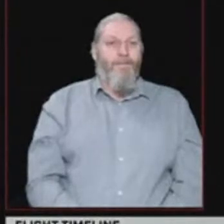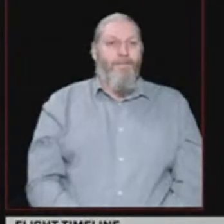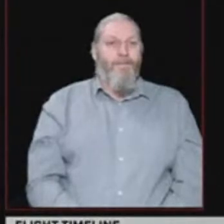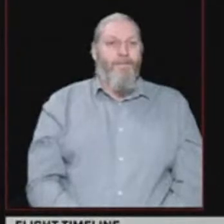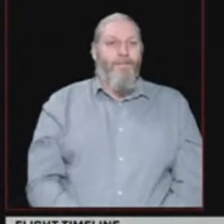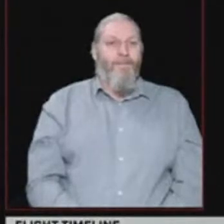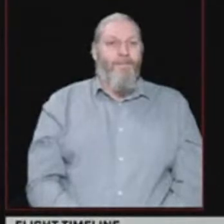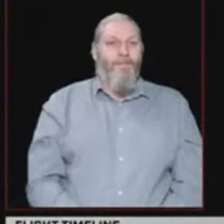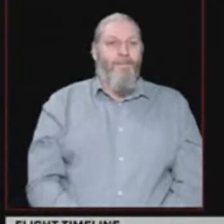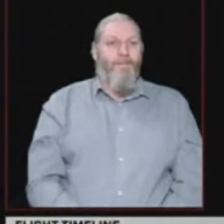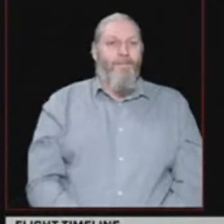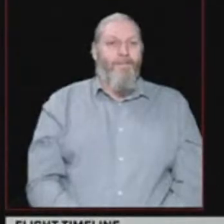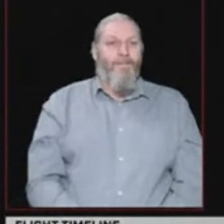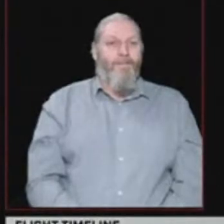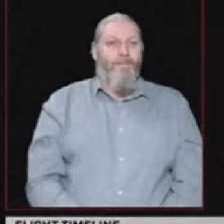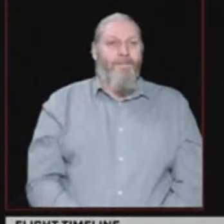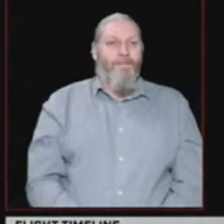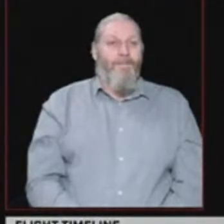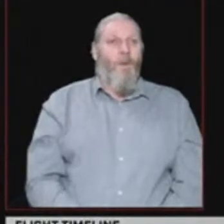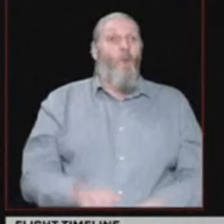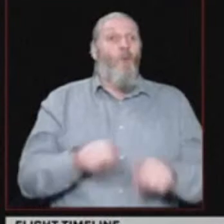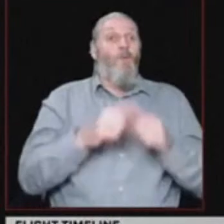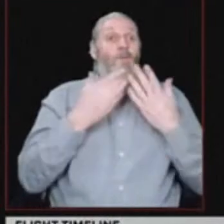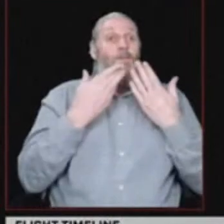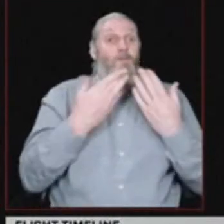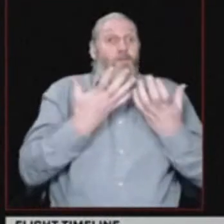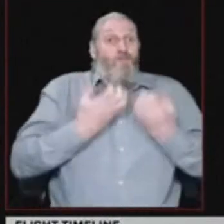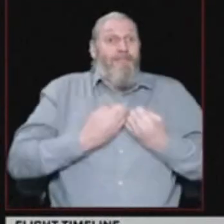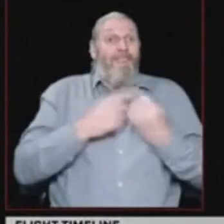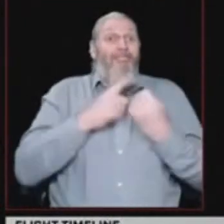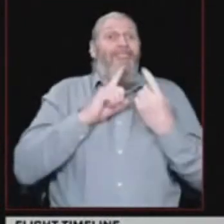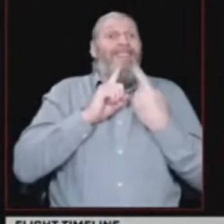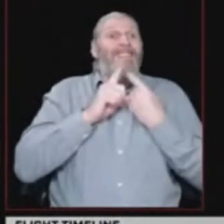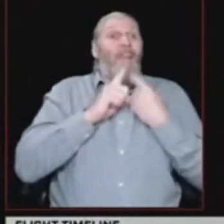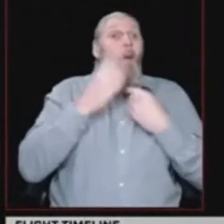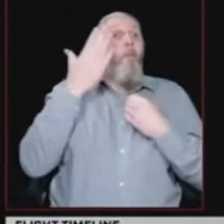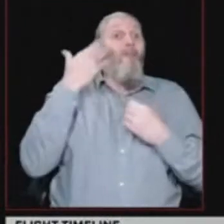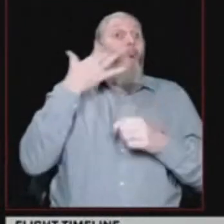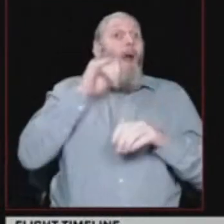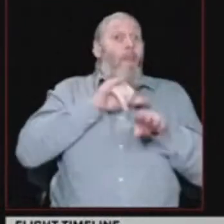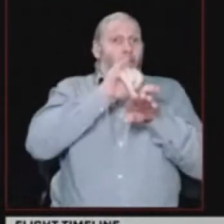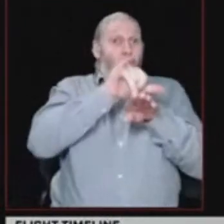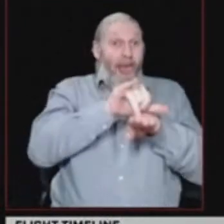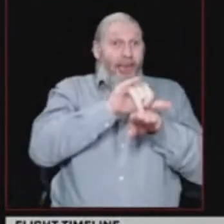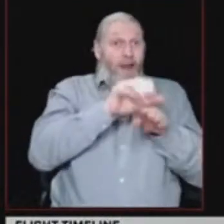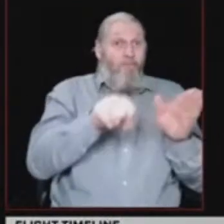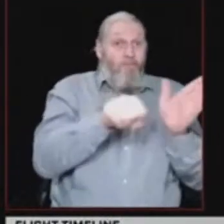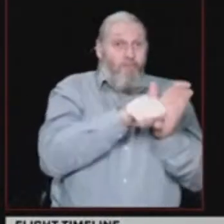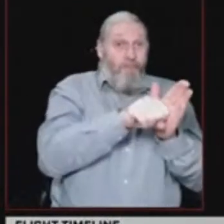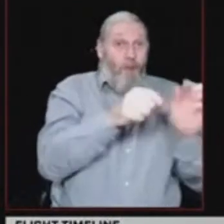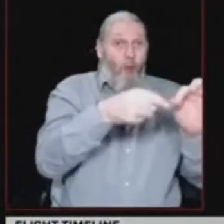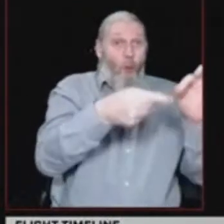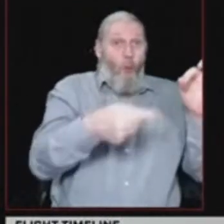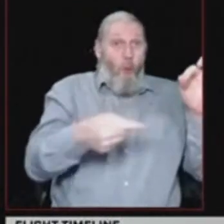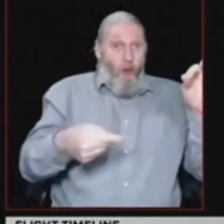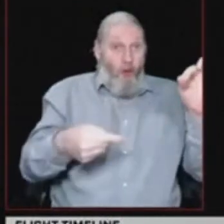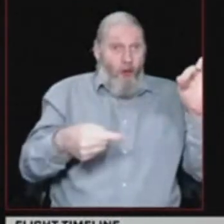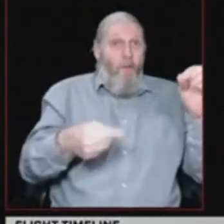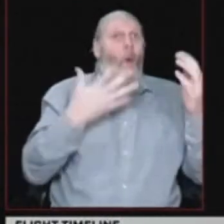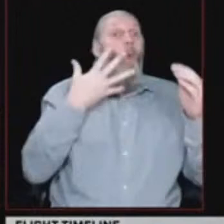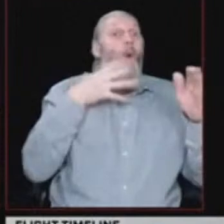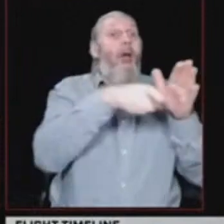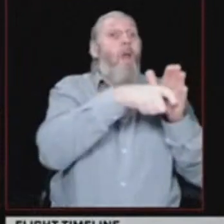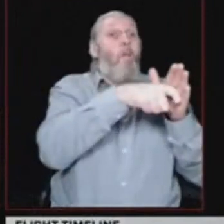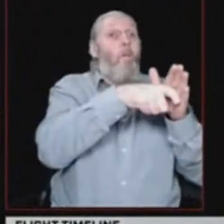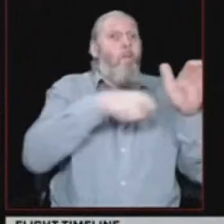I had mentioned the data coming through earlier through an umbilical. Once we had disconnected from that IT trailer that's sitting